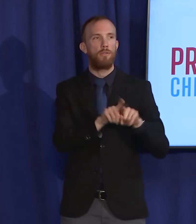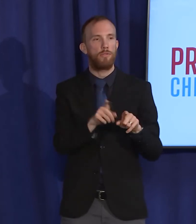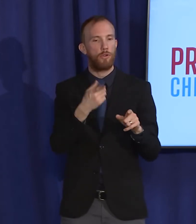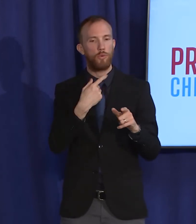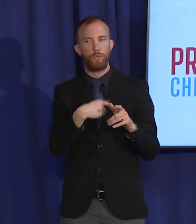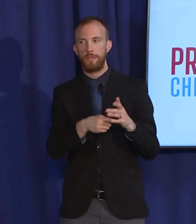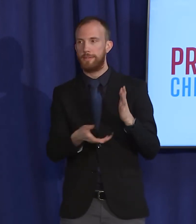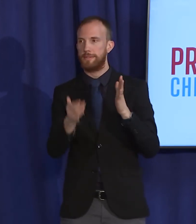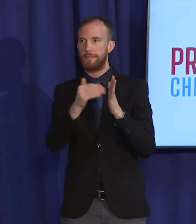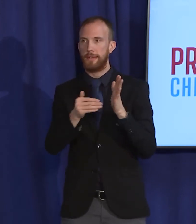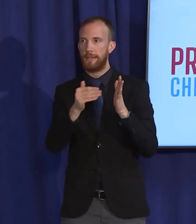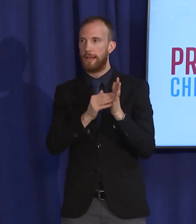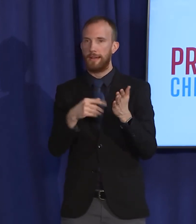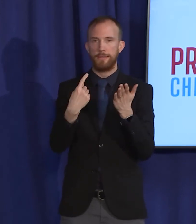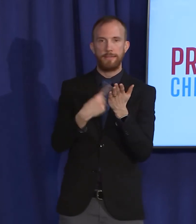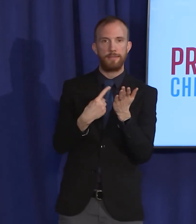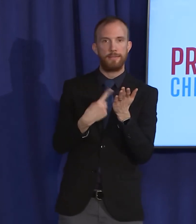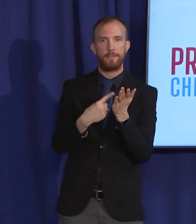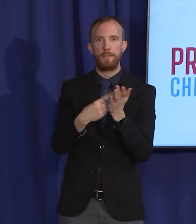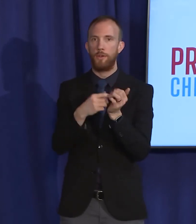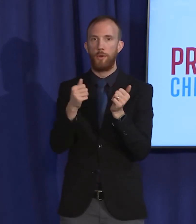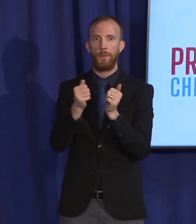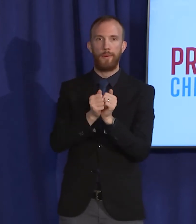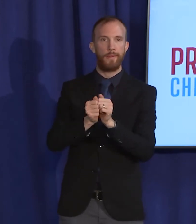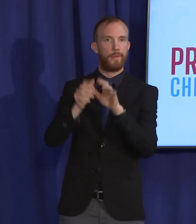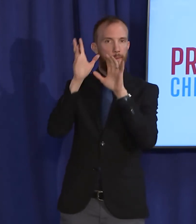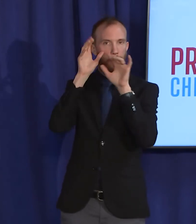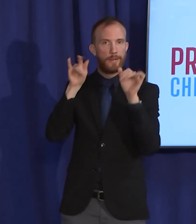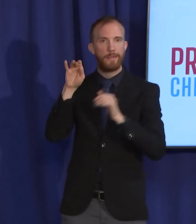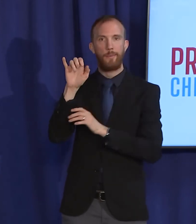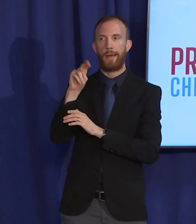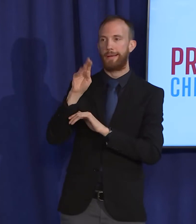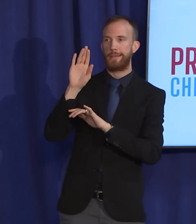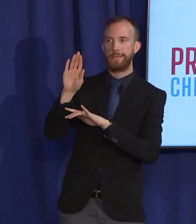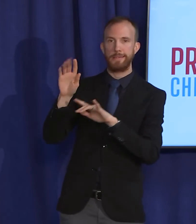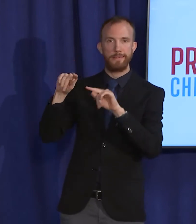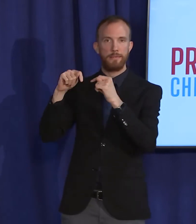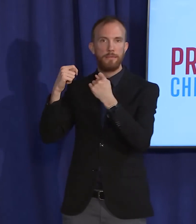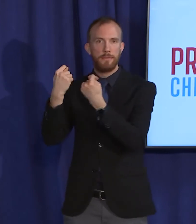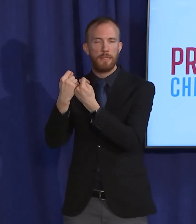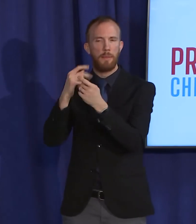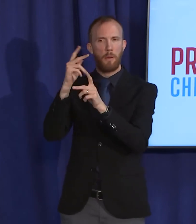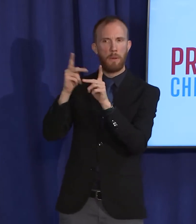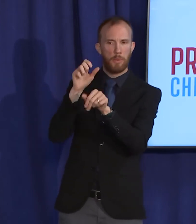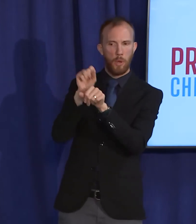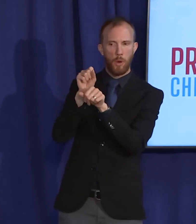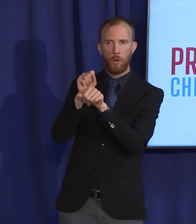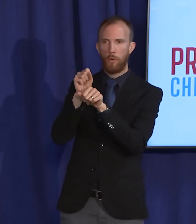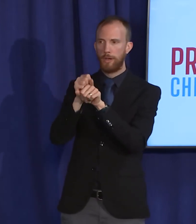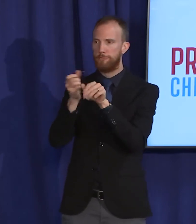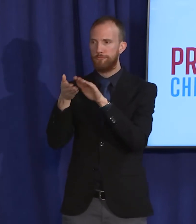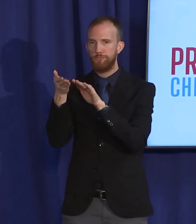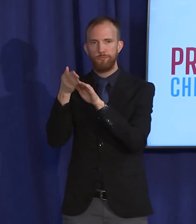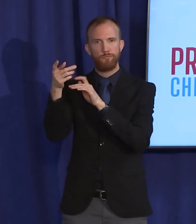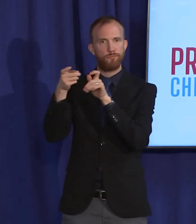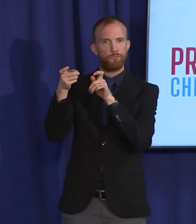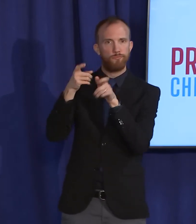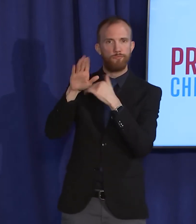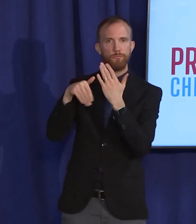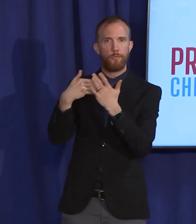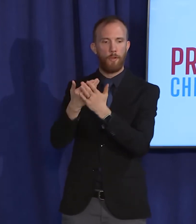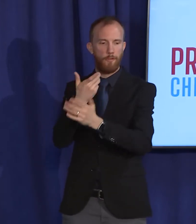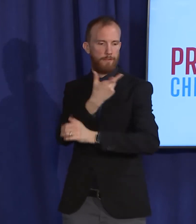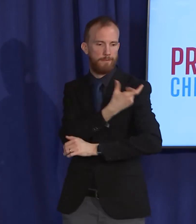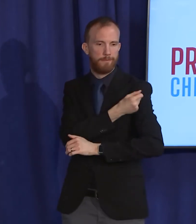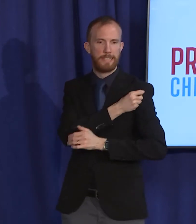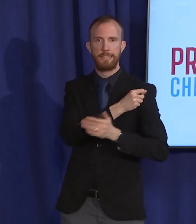having with the Biden administration's top leadership that is running point on all things related to vaccines and